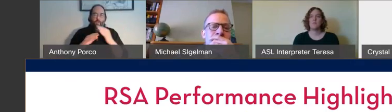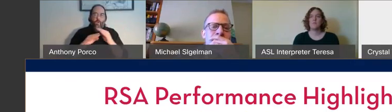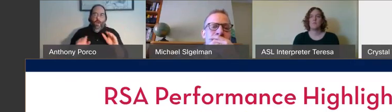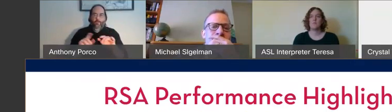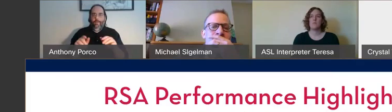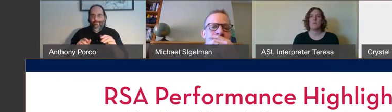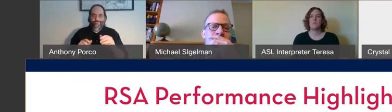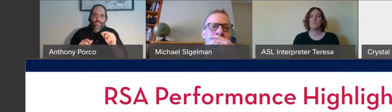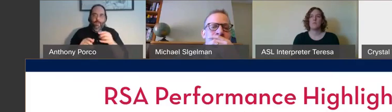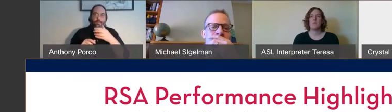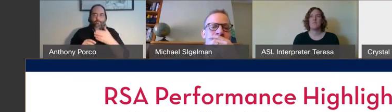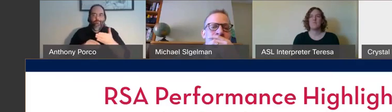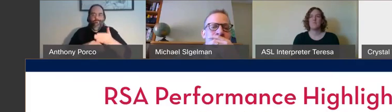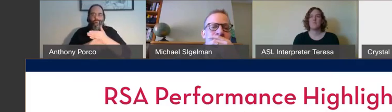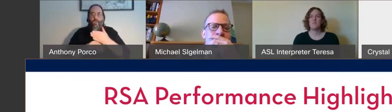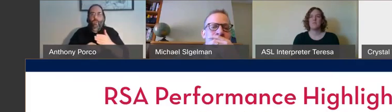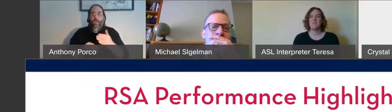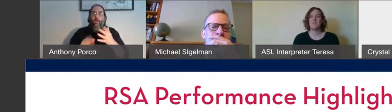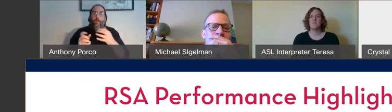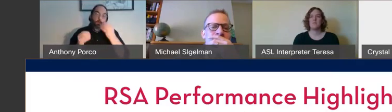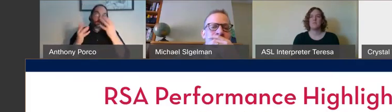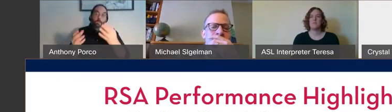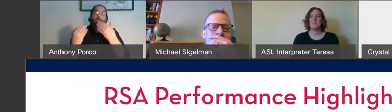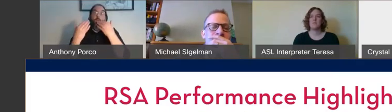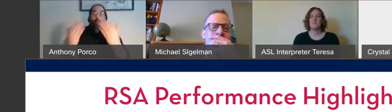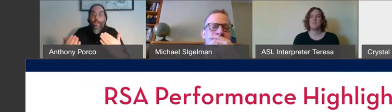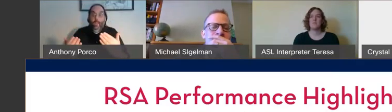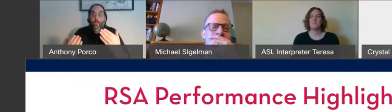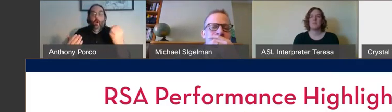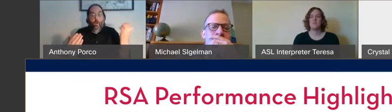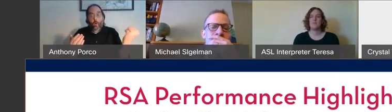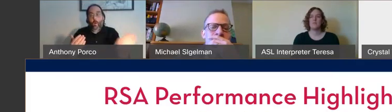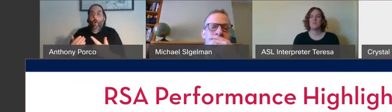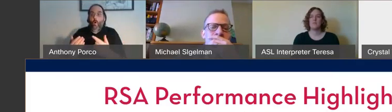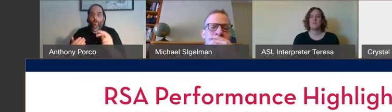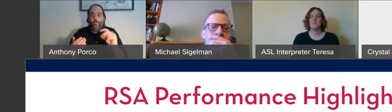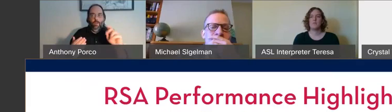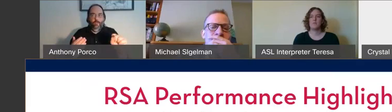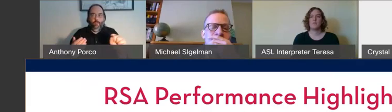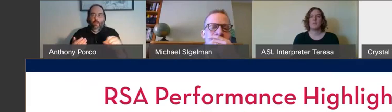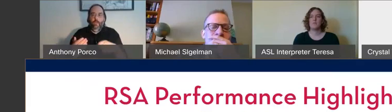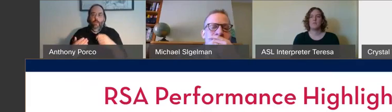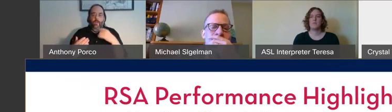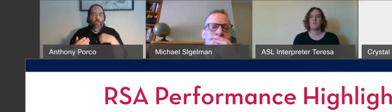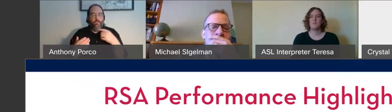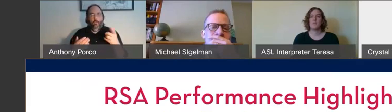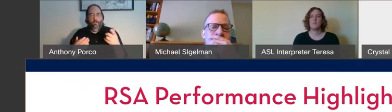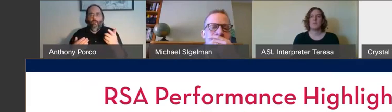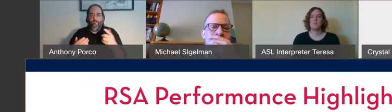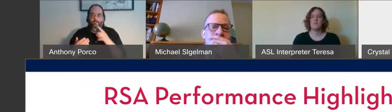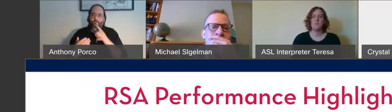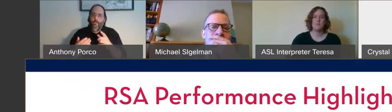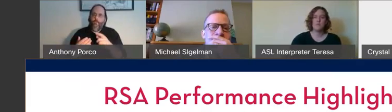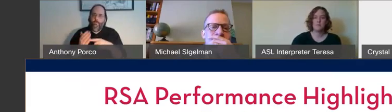I wanted to say, a huge thank you to all the DDS employees. I think just this reflection of the